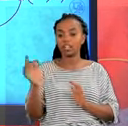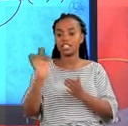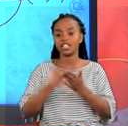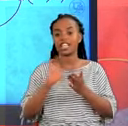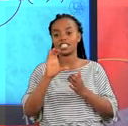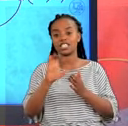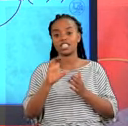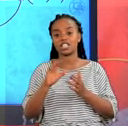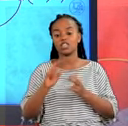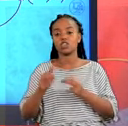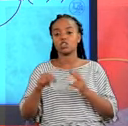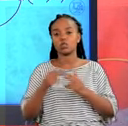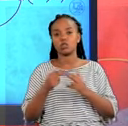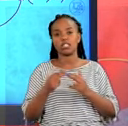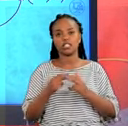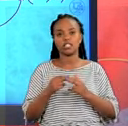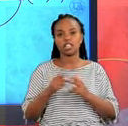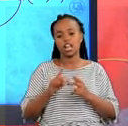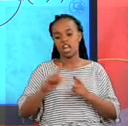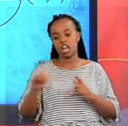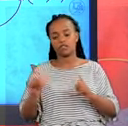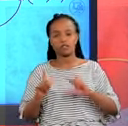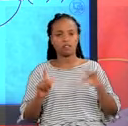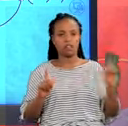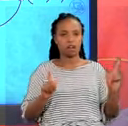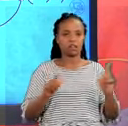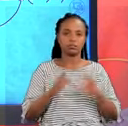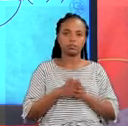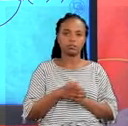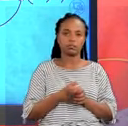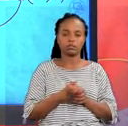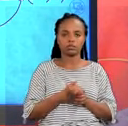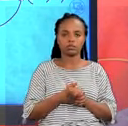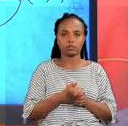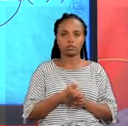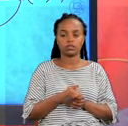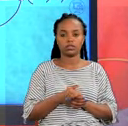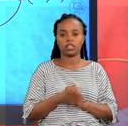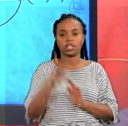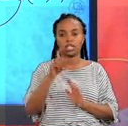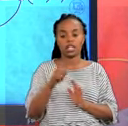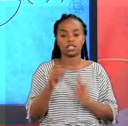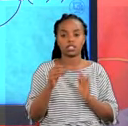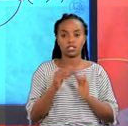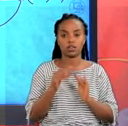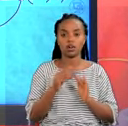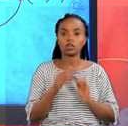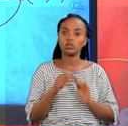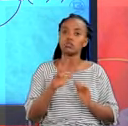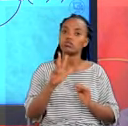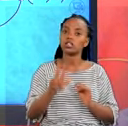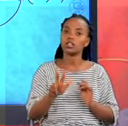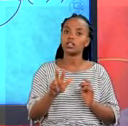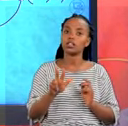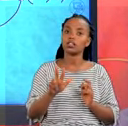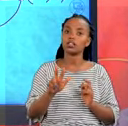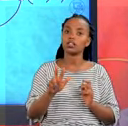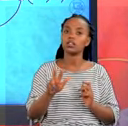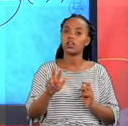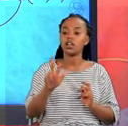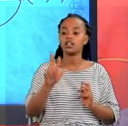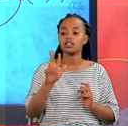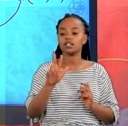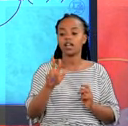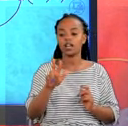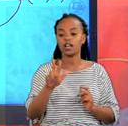Therefore, it's a horizontal, X changes in horizontal direction. Therefore, the coordinate of X here, it is 3.